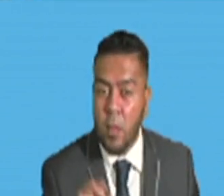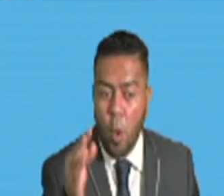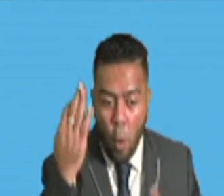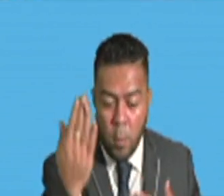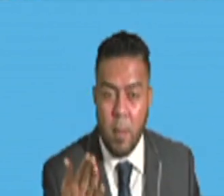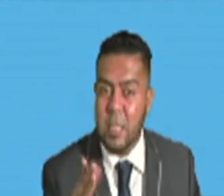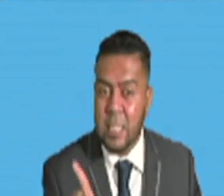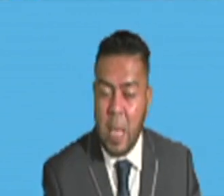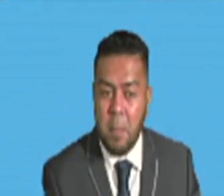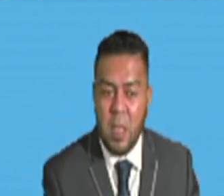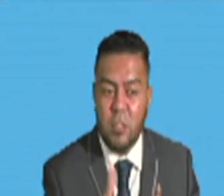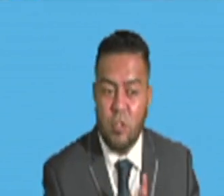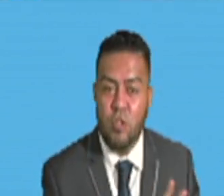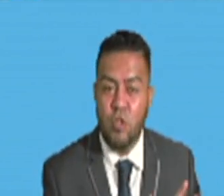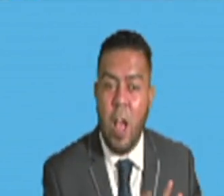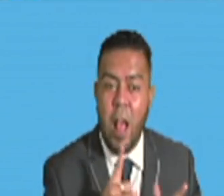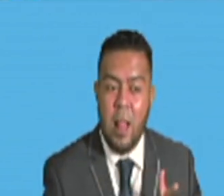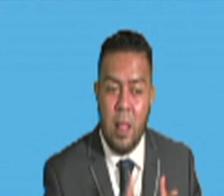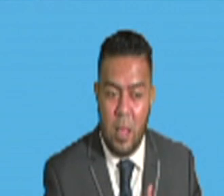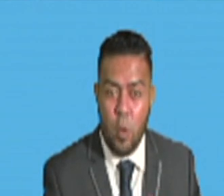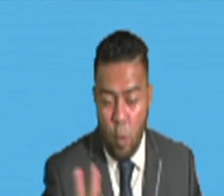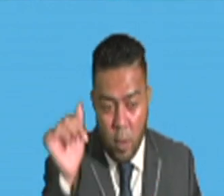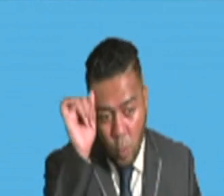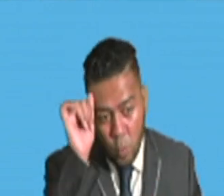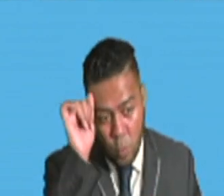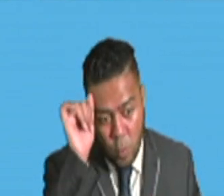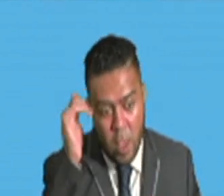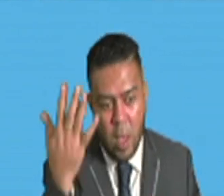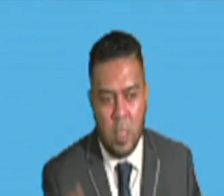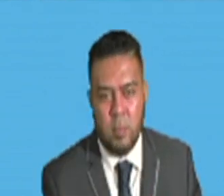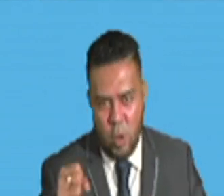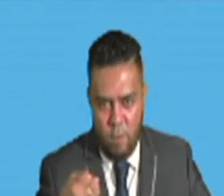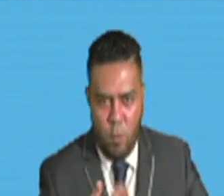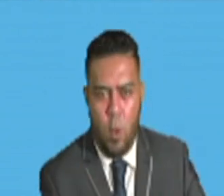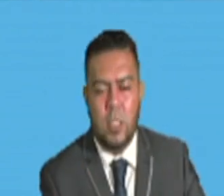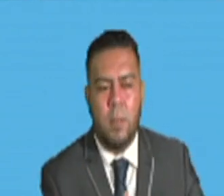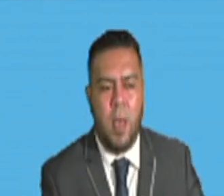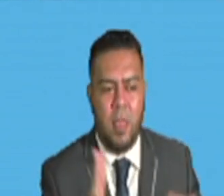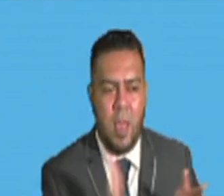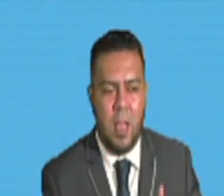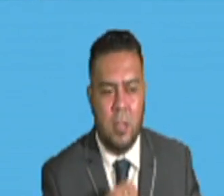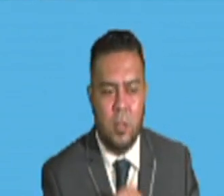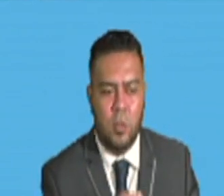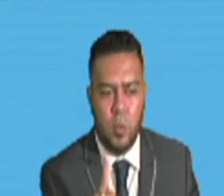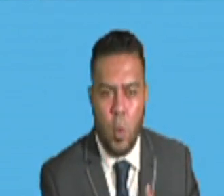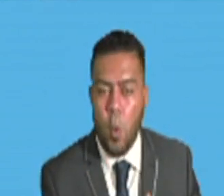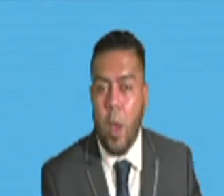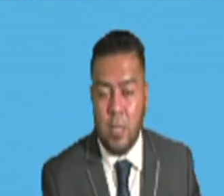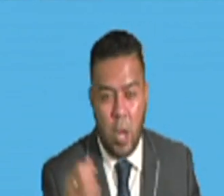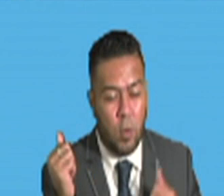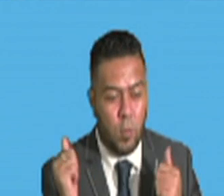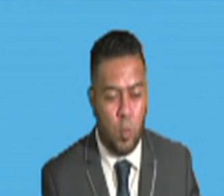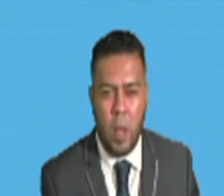Honourable Chale, who I know has been influenced by the NGO and has a lot of good comments to make, and